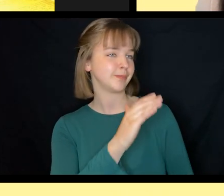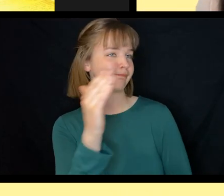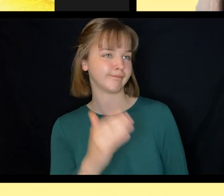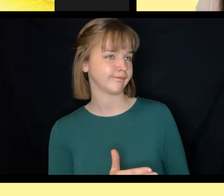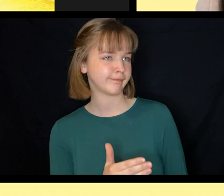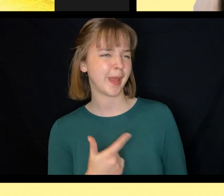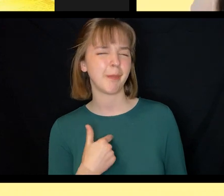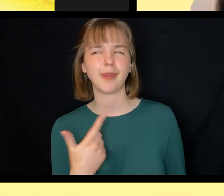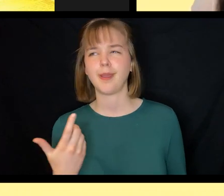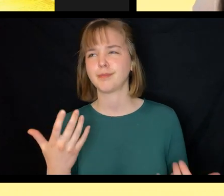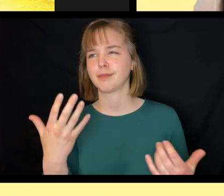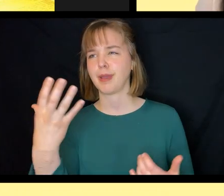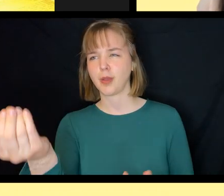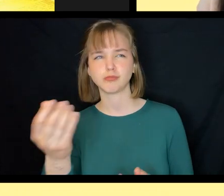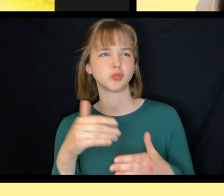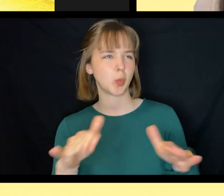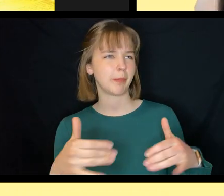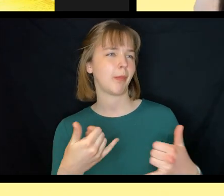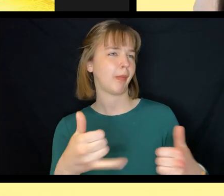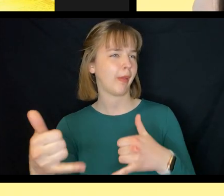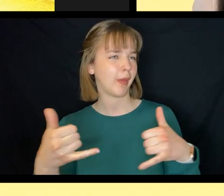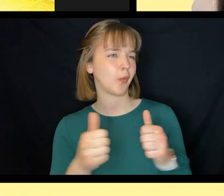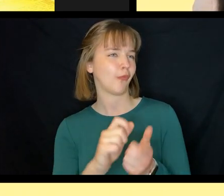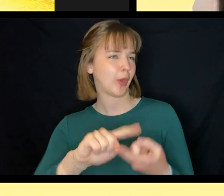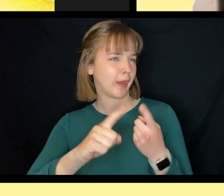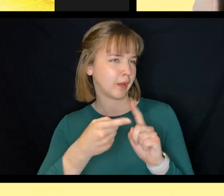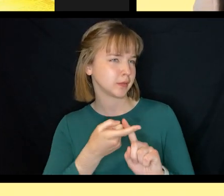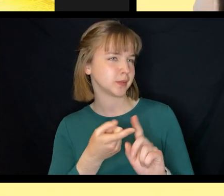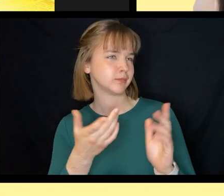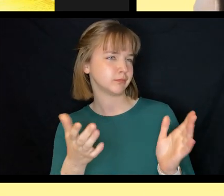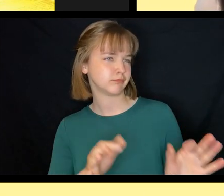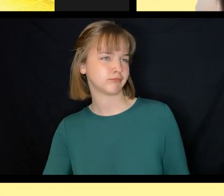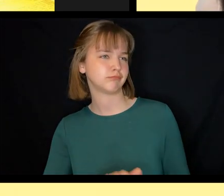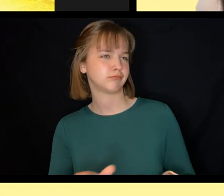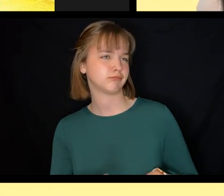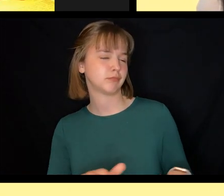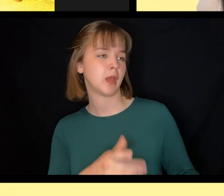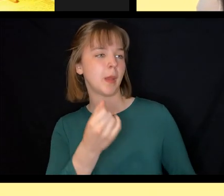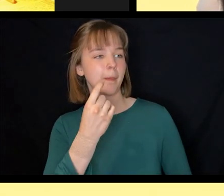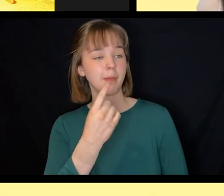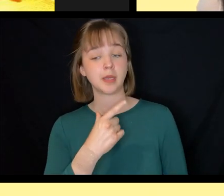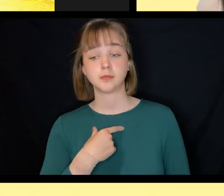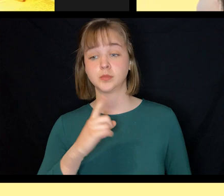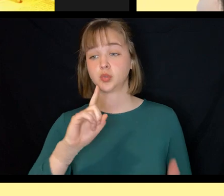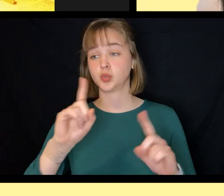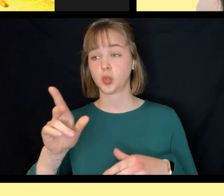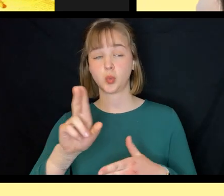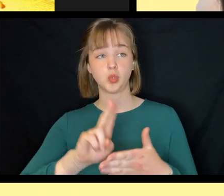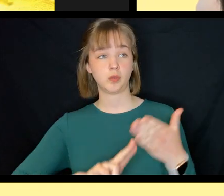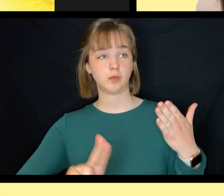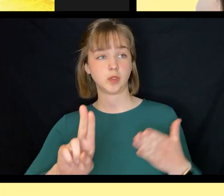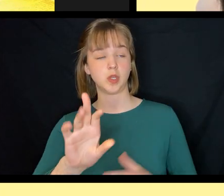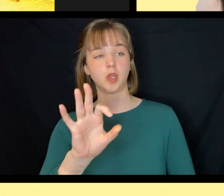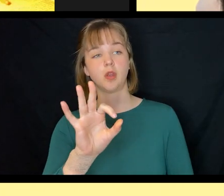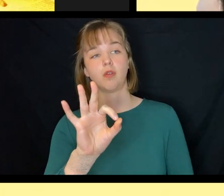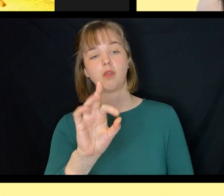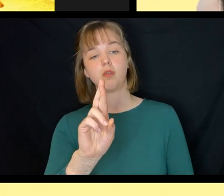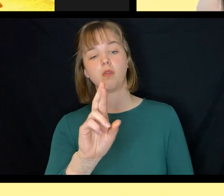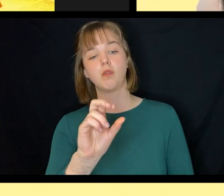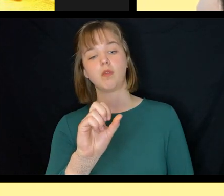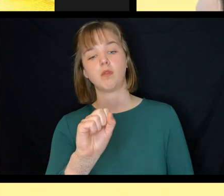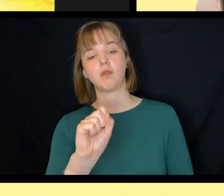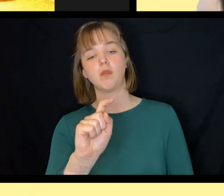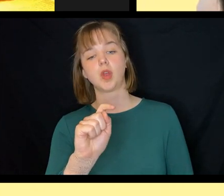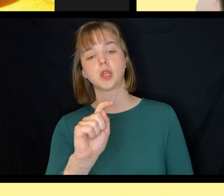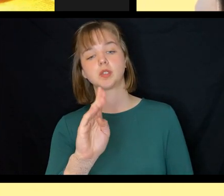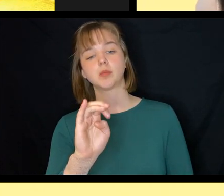messed around in like pools and rivers like with friends and stuff. But when I went to as a freshman, was going to Frostburg State